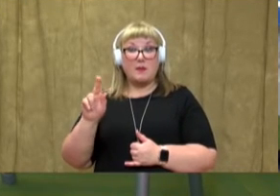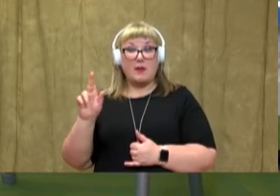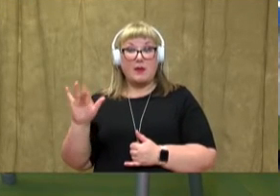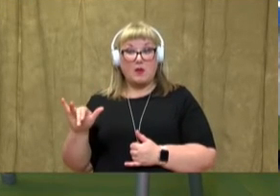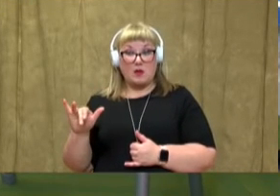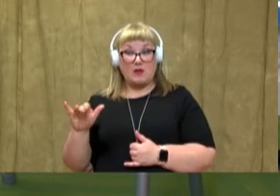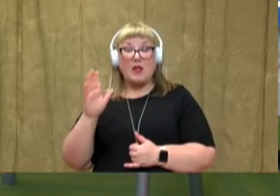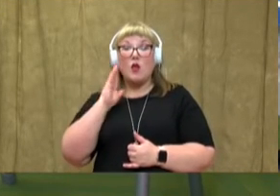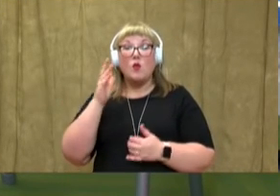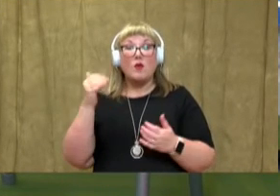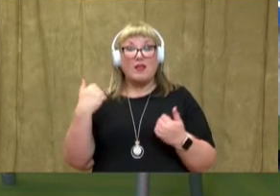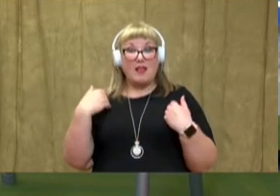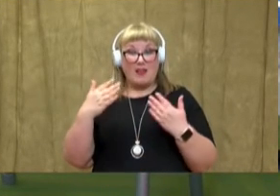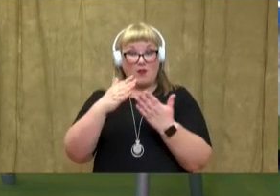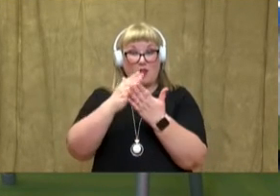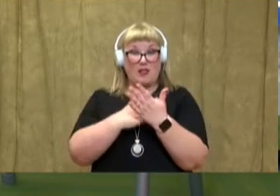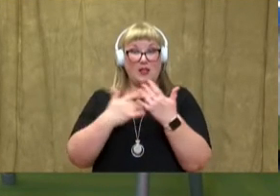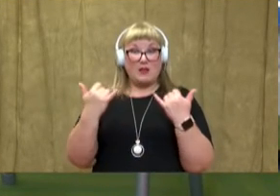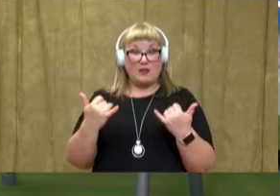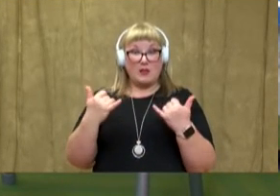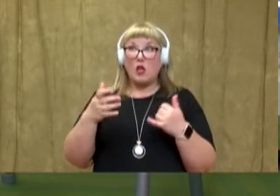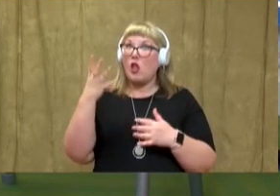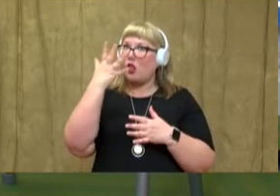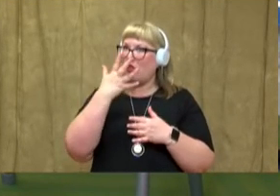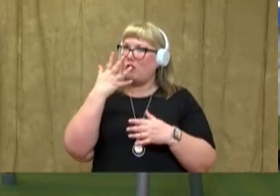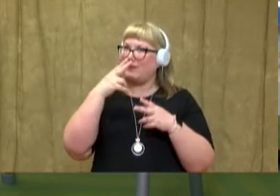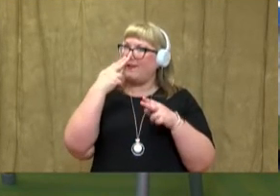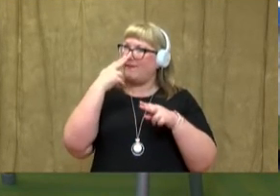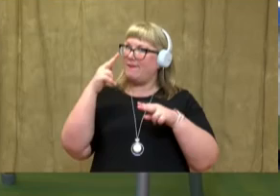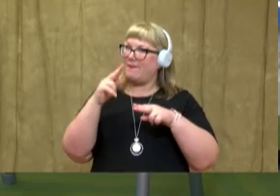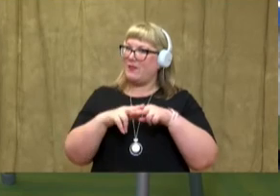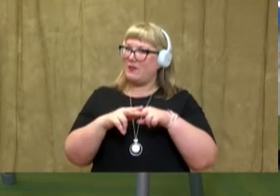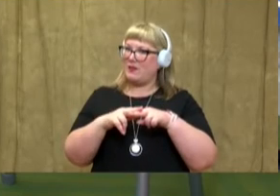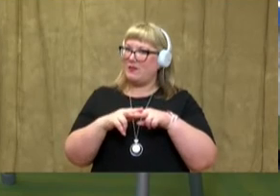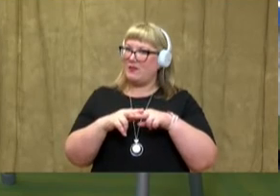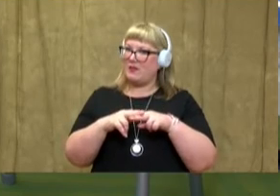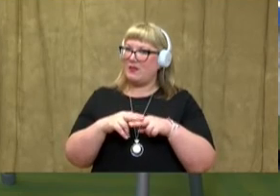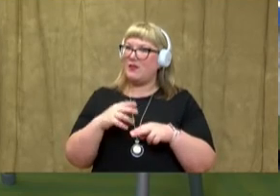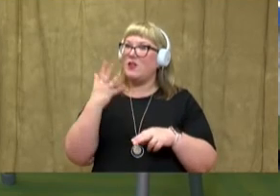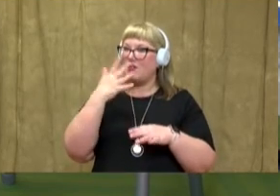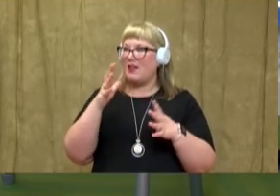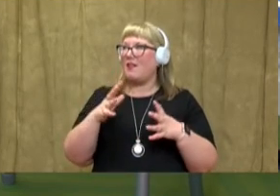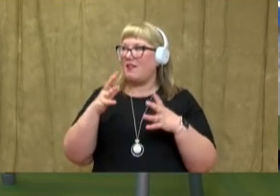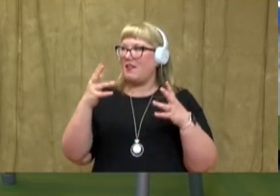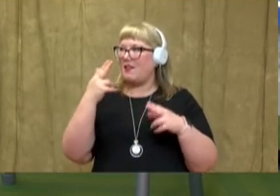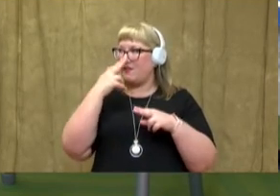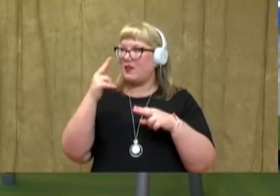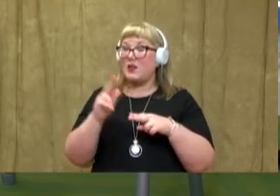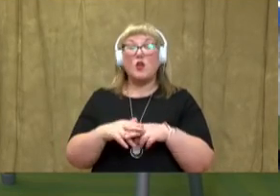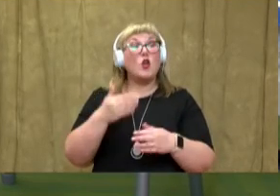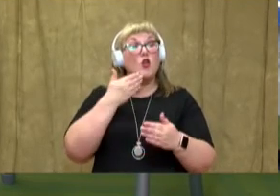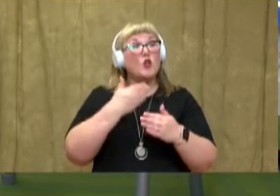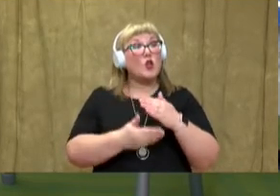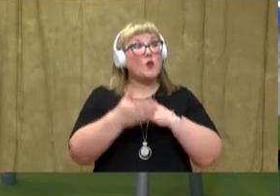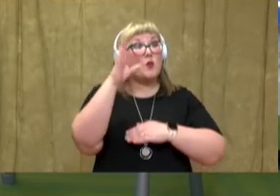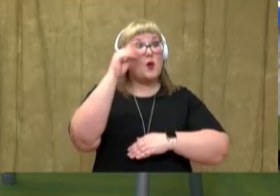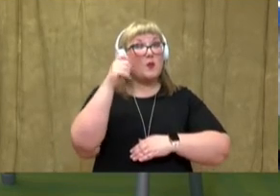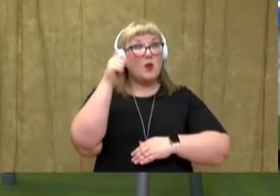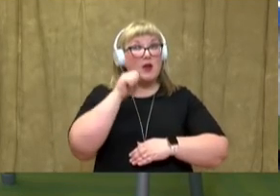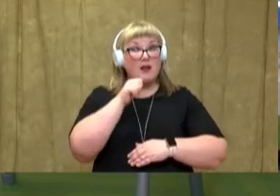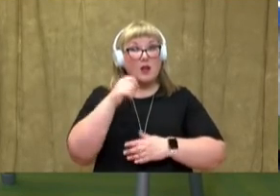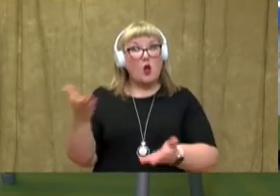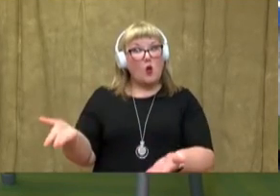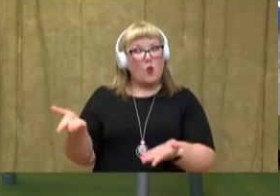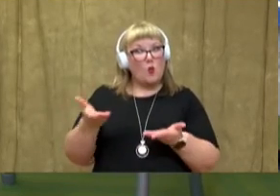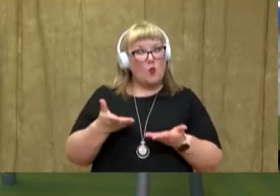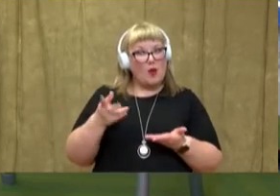have our lesson today. And it looks like fun, Miss Berry. Looks like a lot of fun. Good morning, boys and girls, and welcome